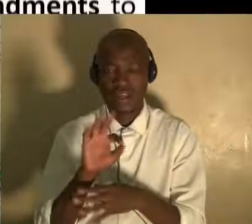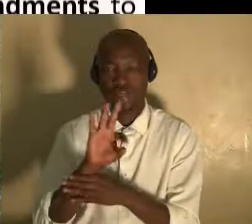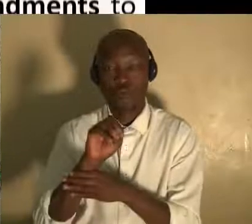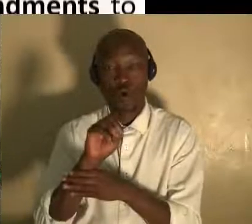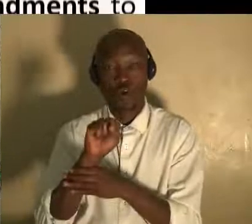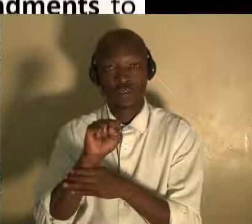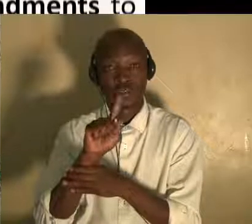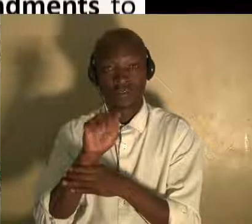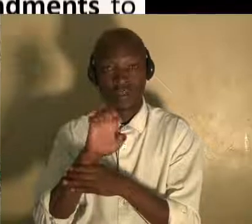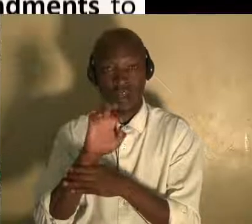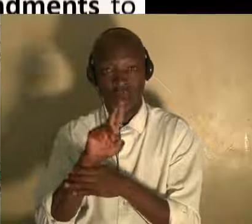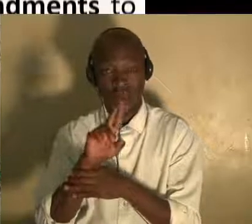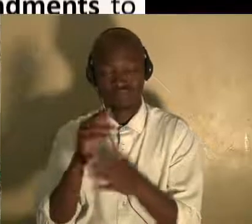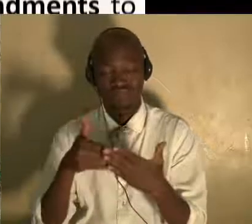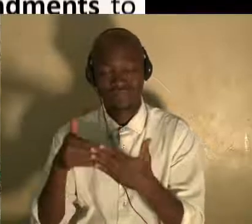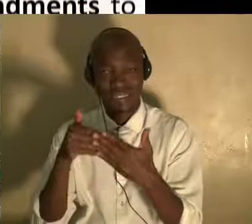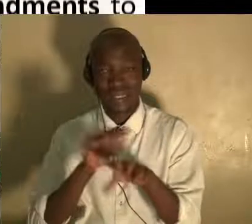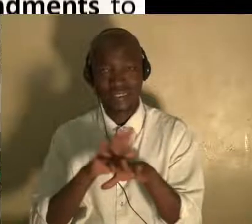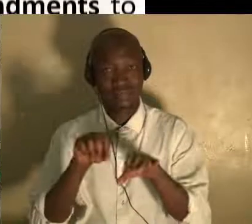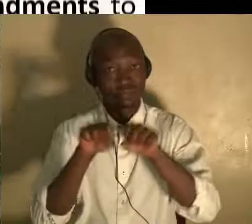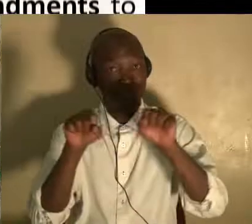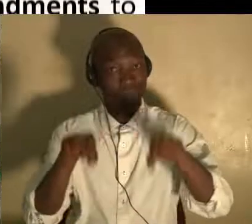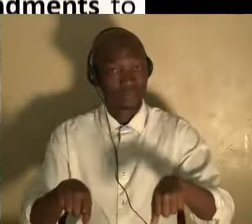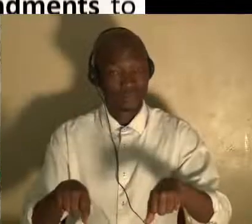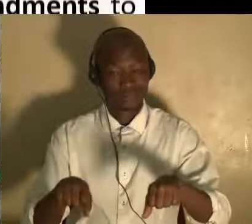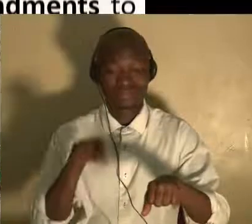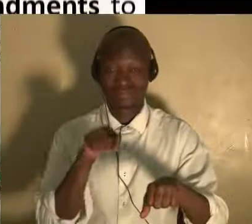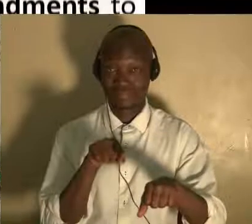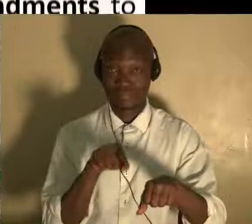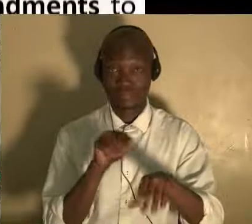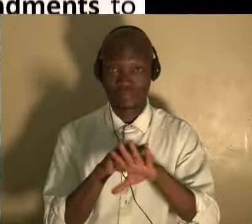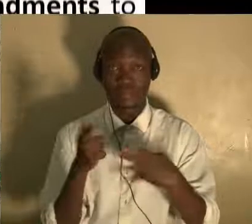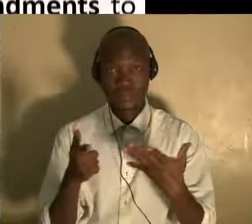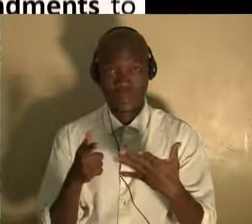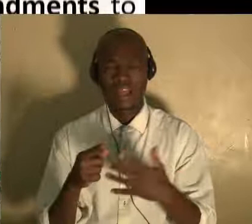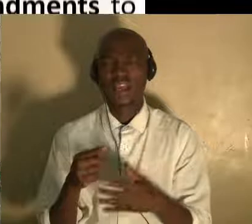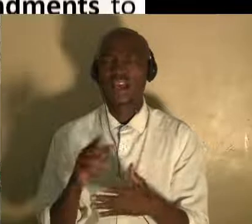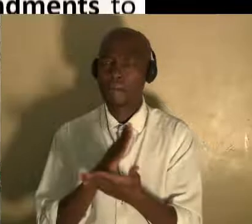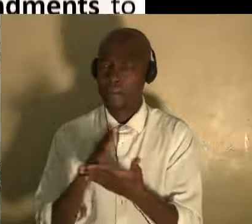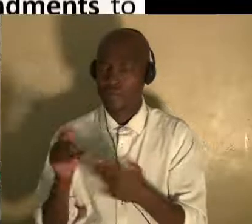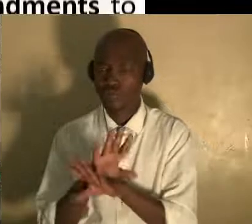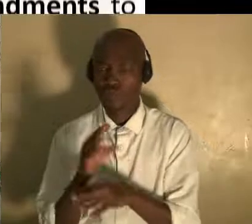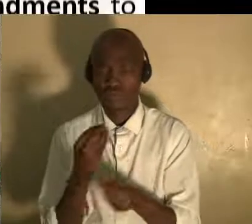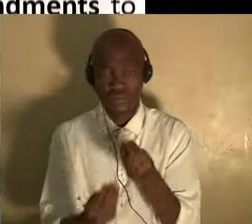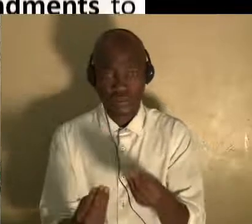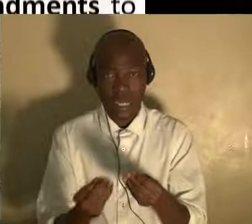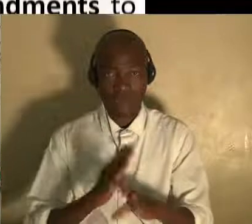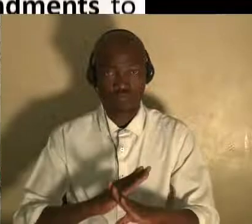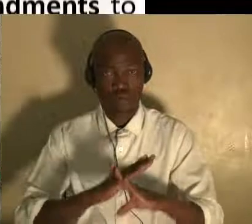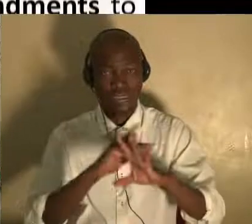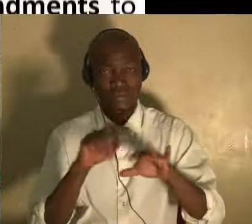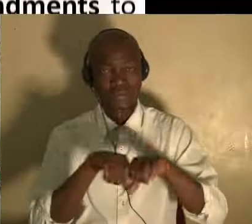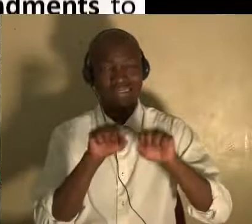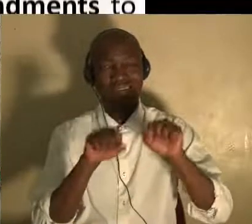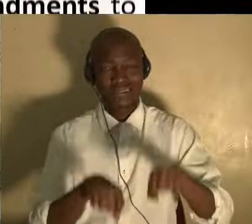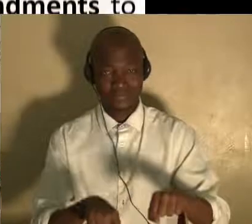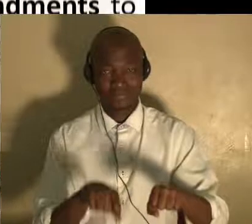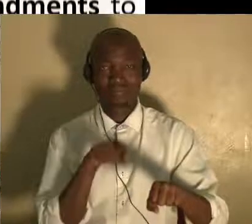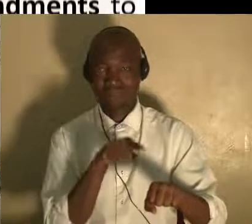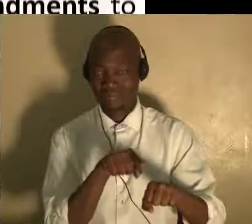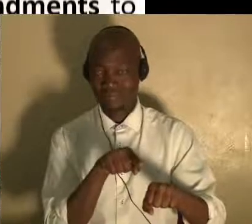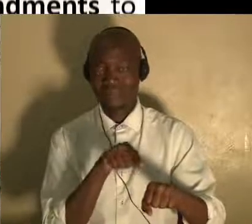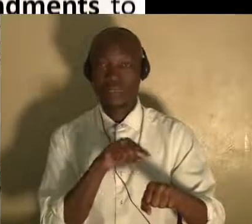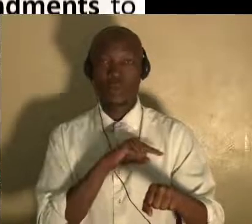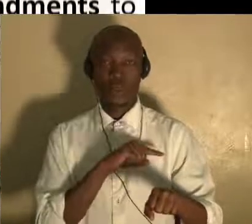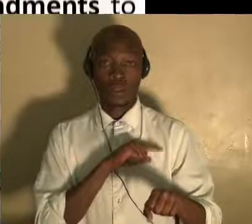care system is part of a child protection system. And the child protection system